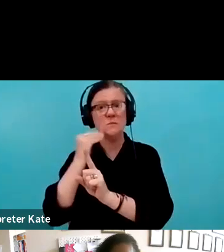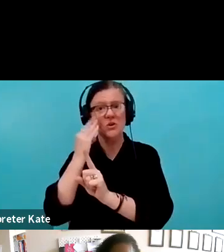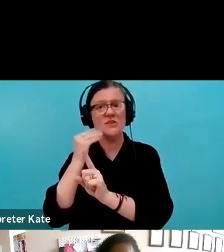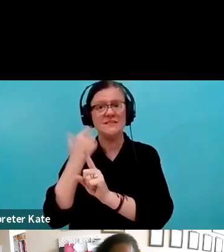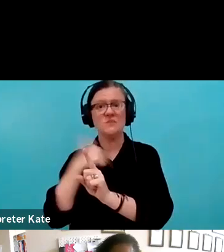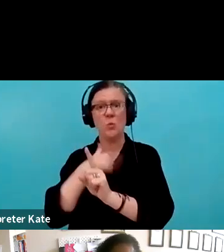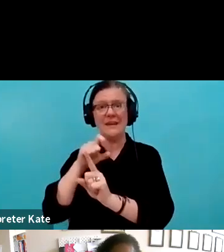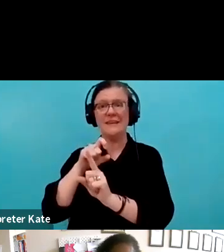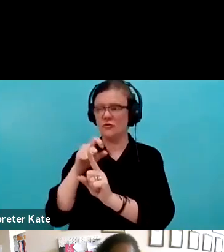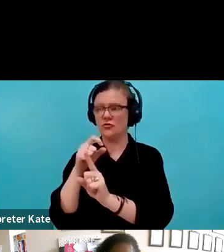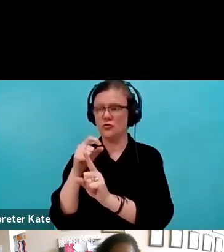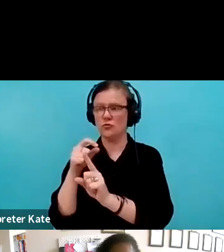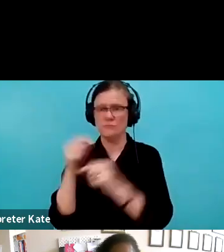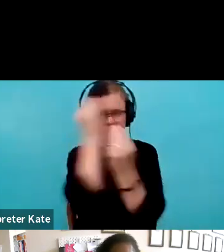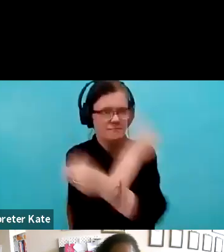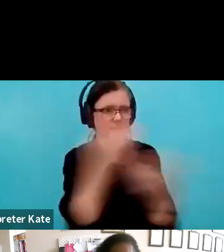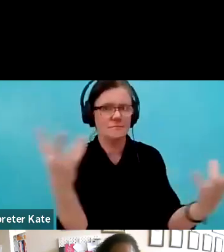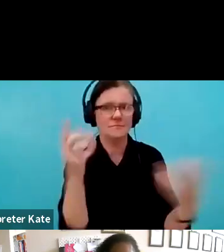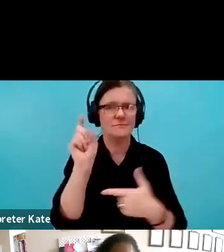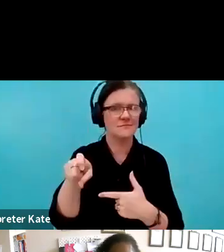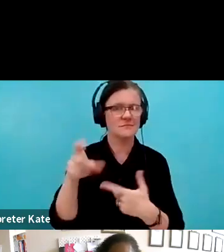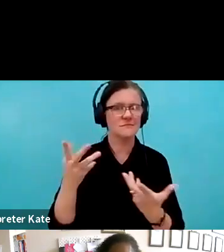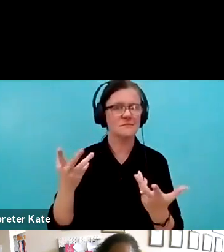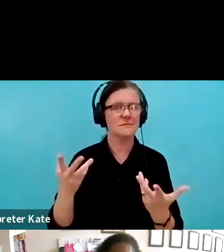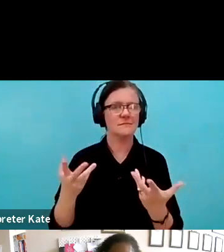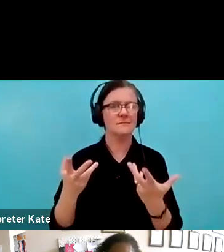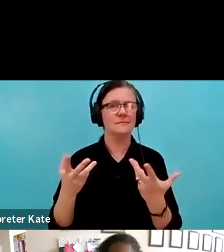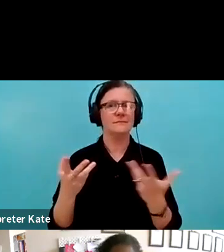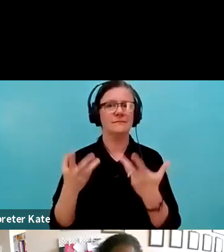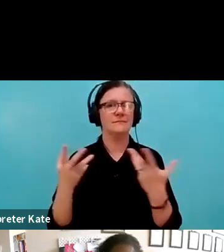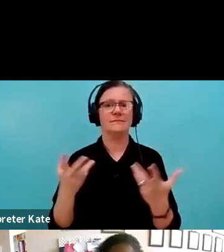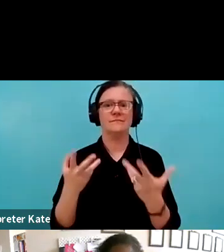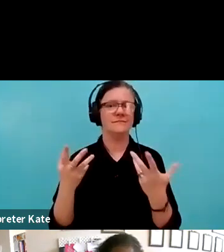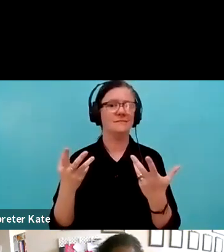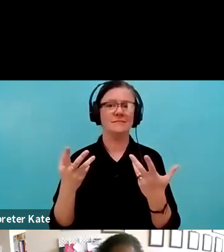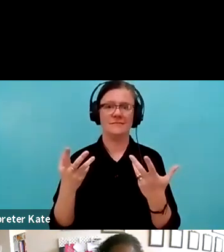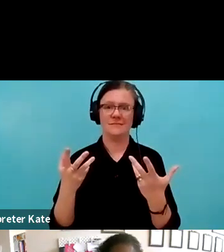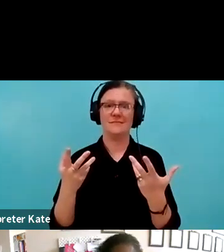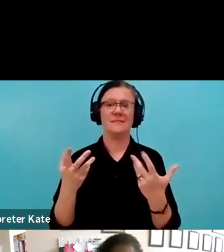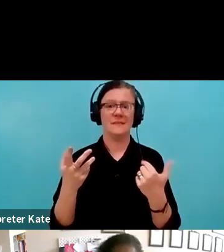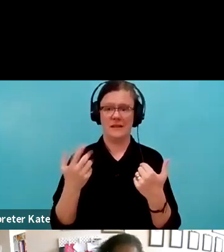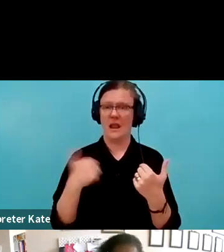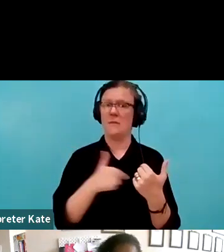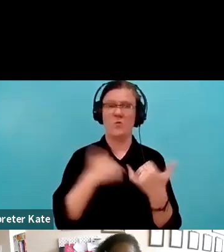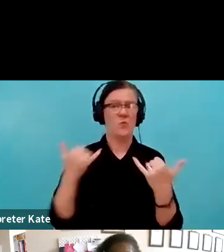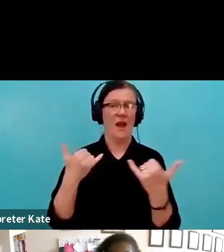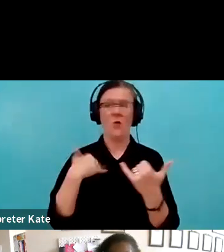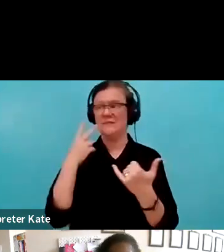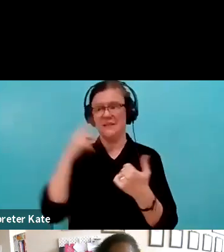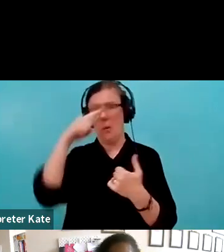to know about. But I think it's like we're seeing a lot around Black Lives